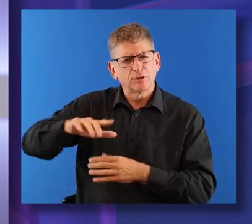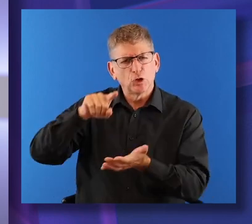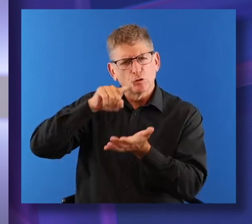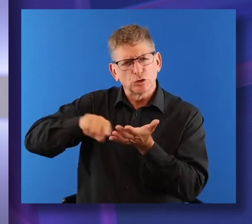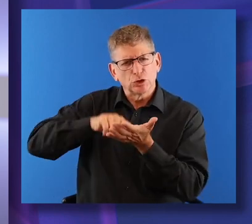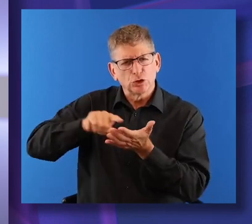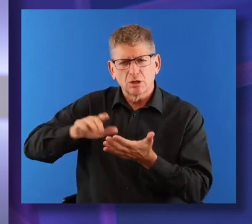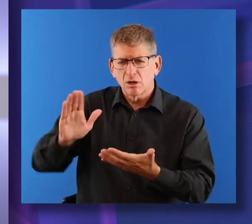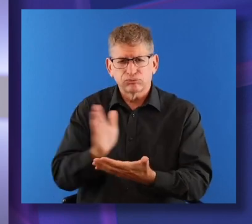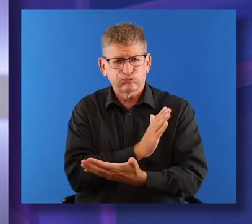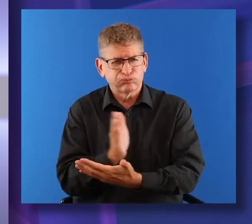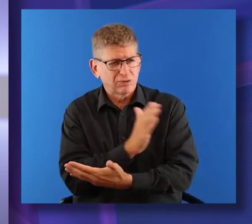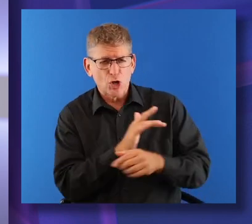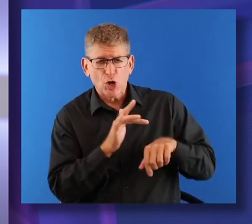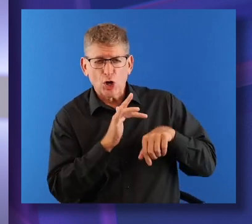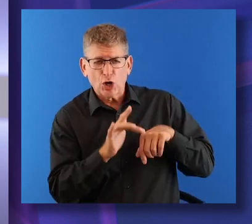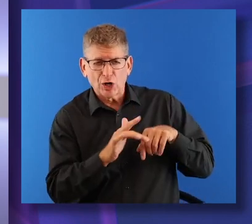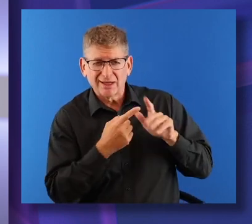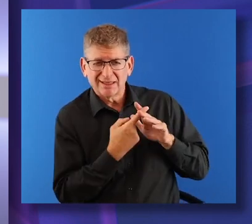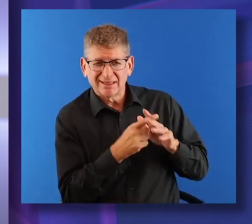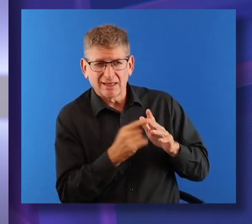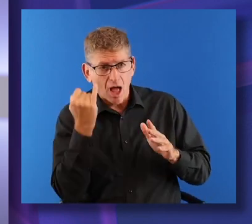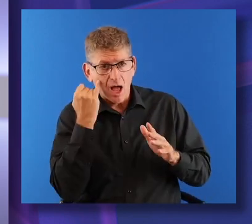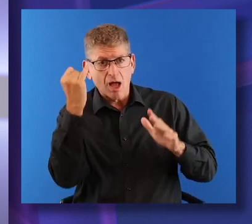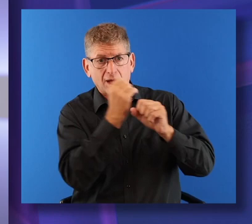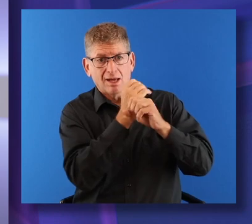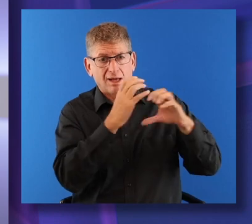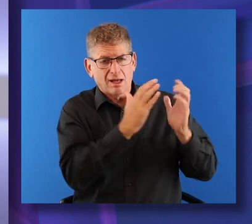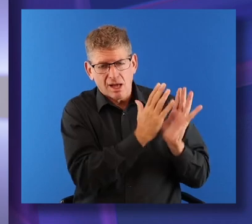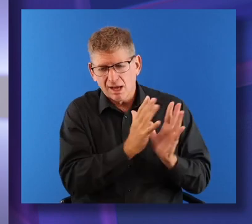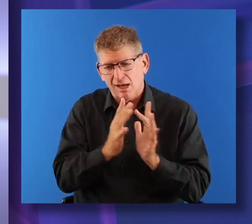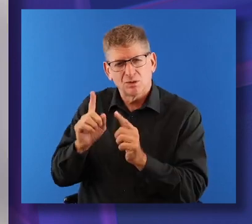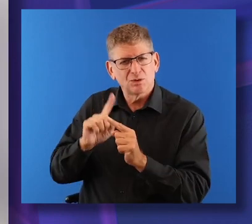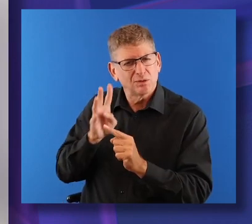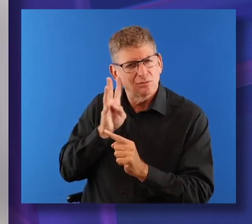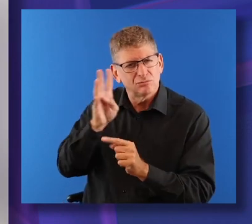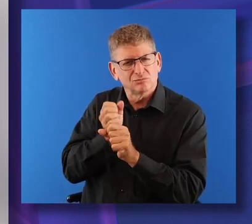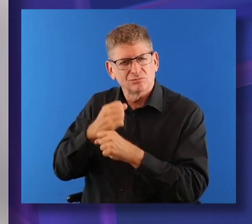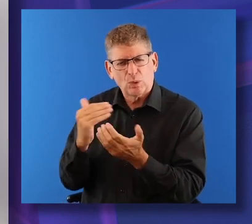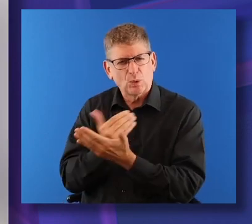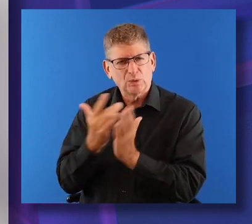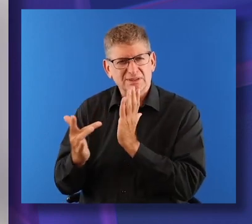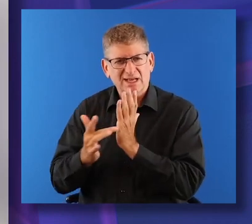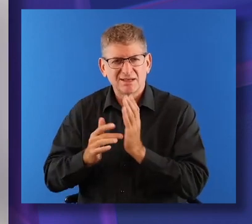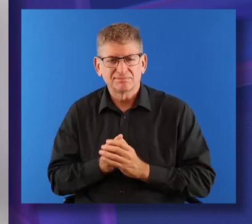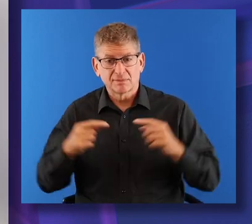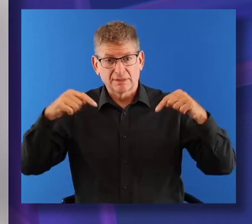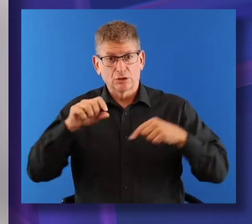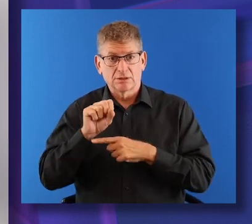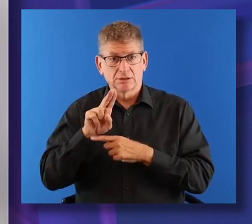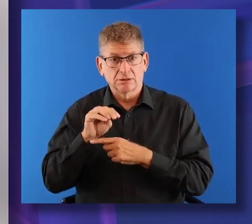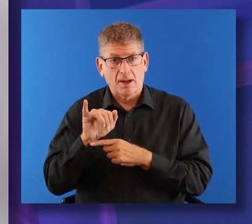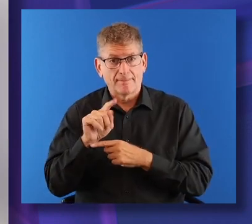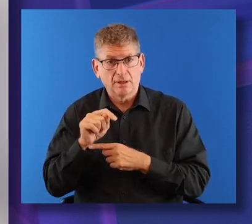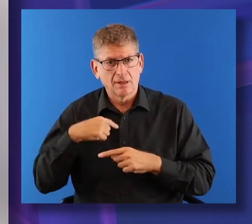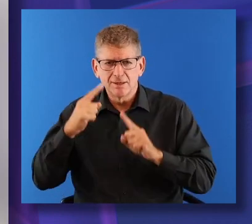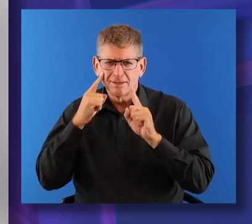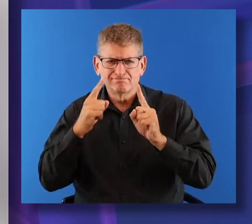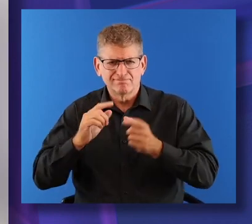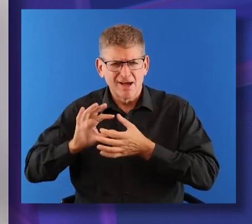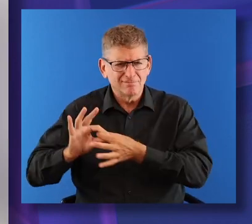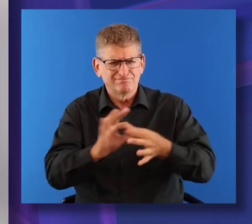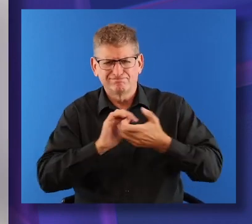from early stage ideation through the creation of new technologies. Here at Summit, we aim to engage across our teams